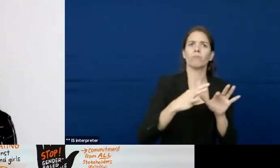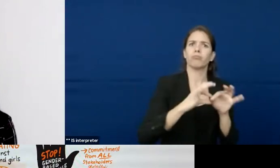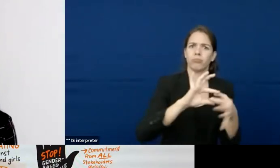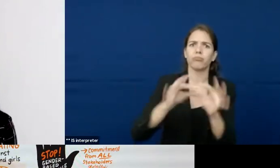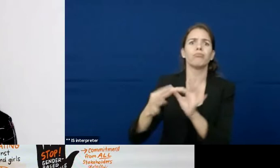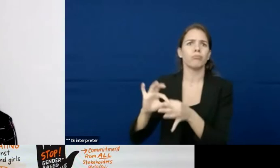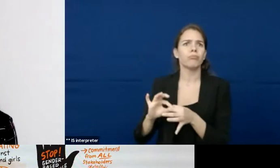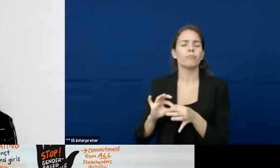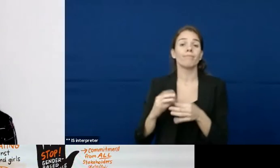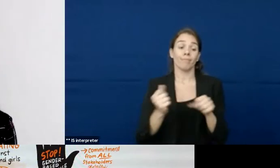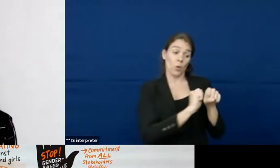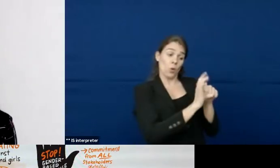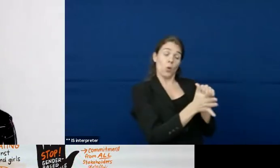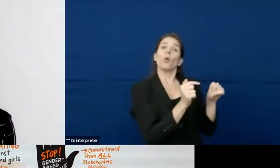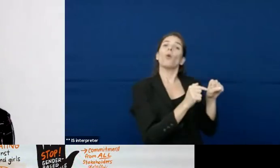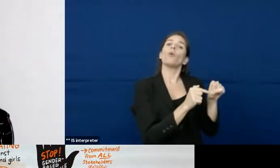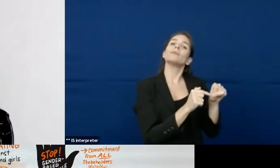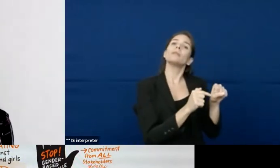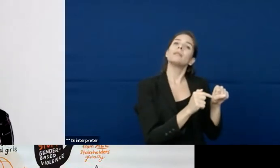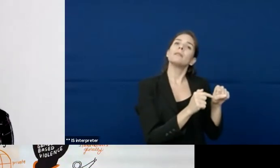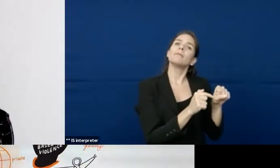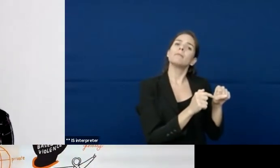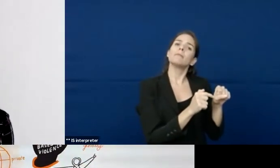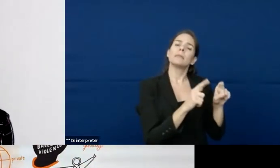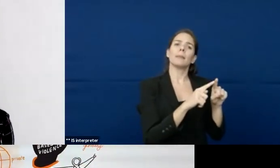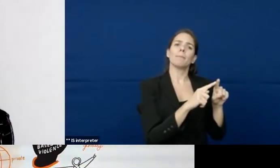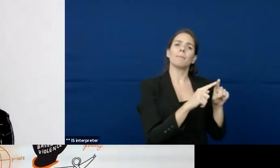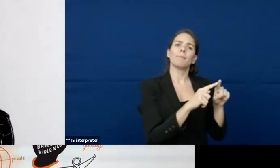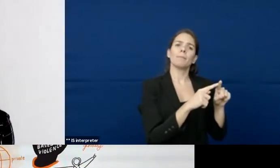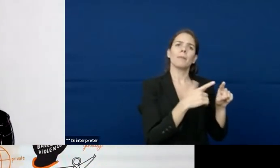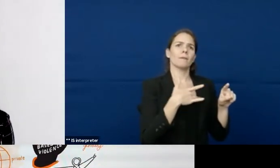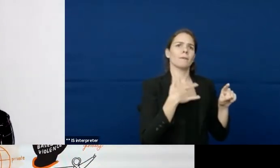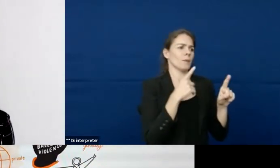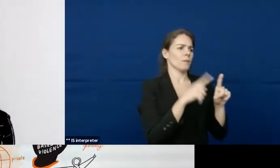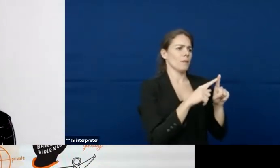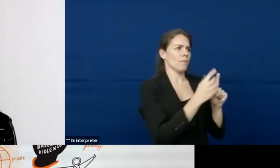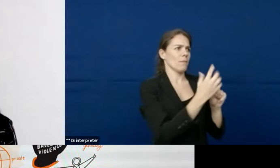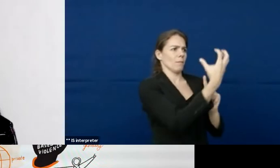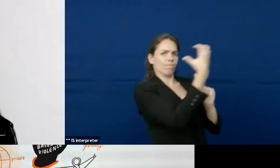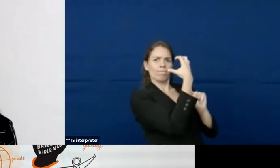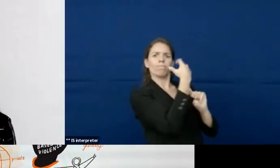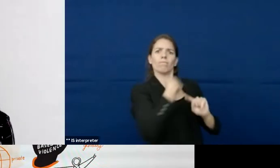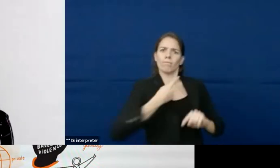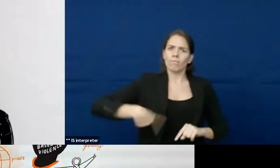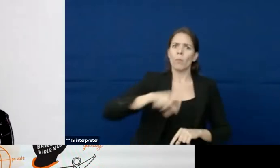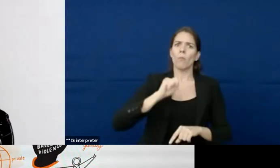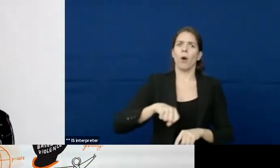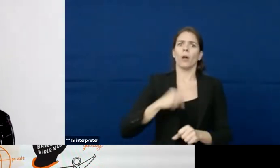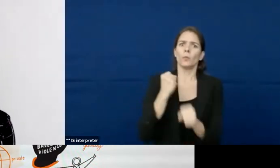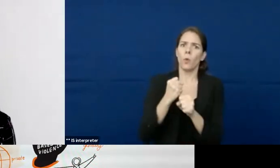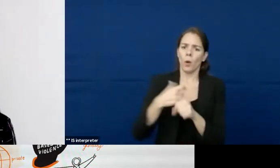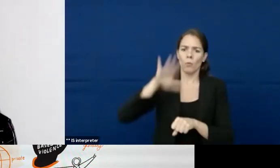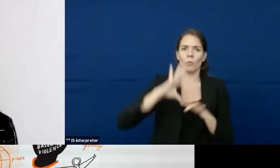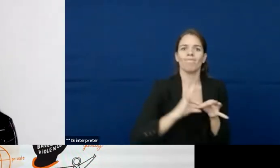have to begin supporting the vision of survivors, activists, and movements of women and girls.